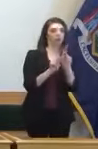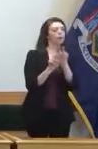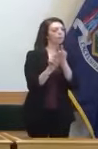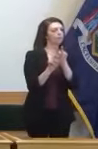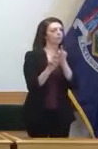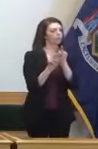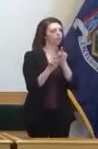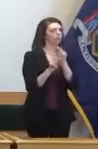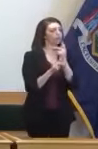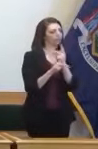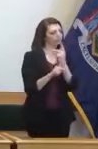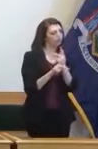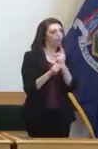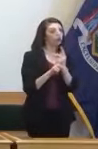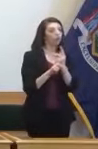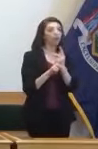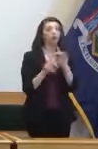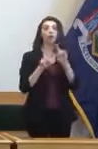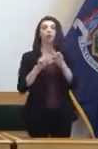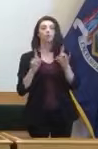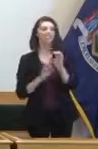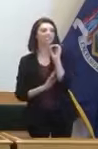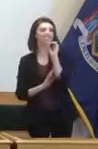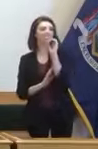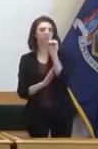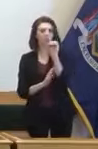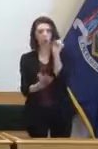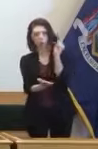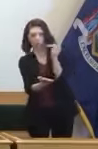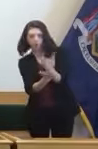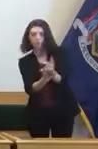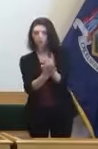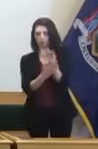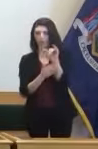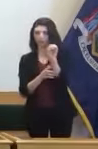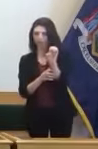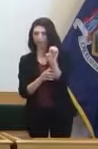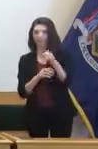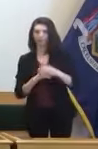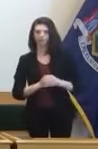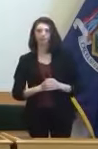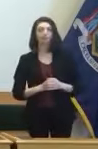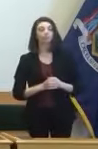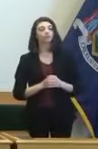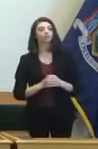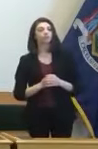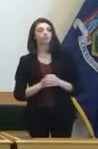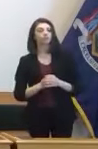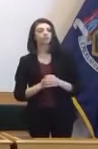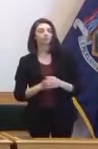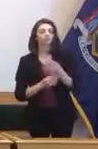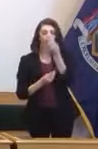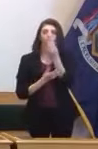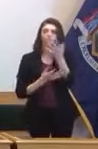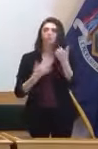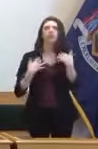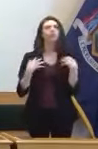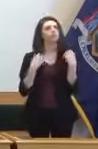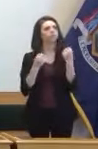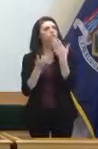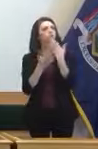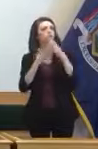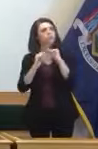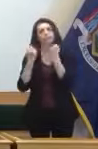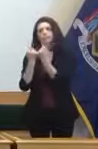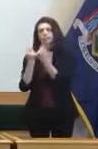monitored, and we have 0 positive cases. I want to assure you that we have a very competent team of medical and emergency